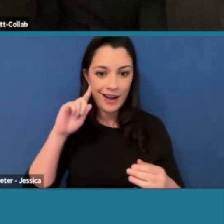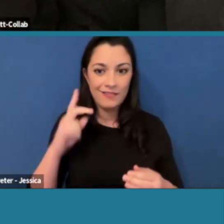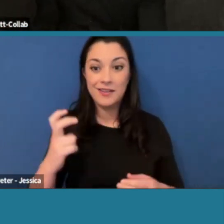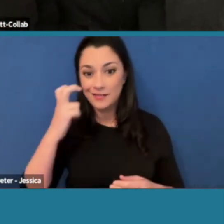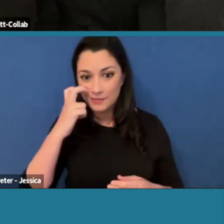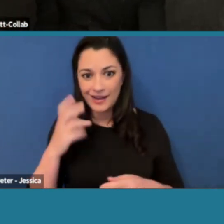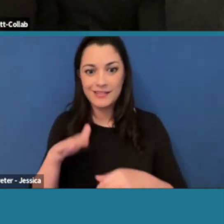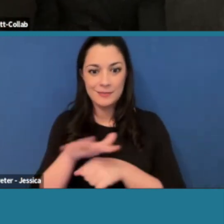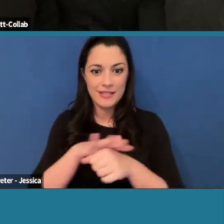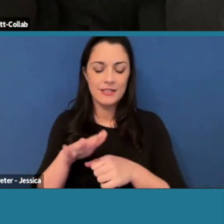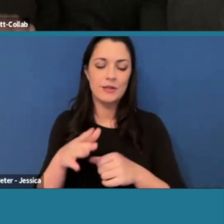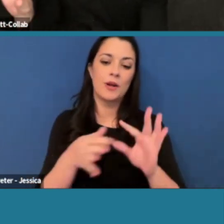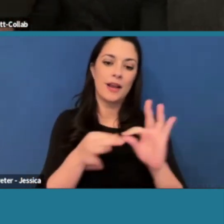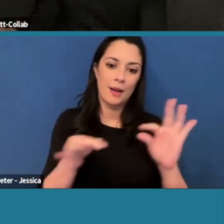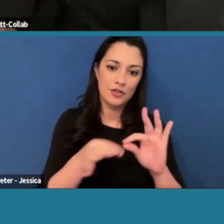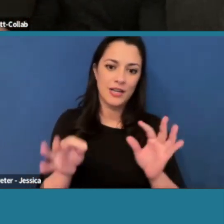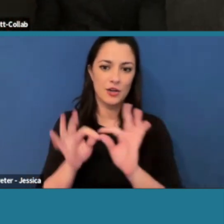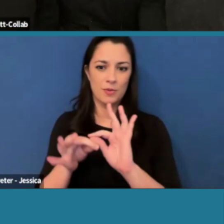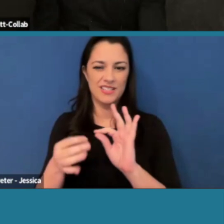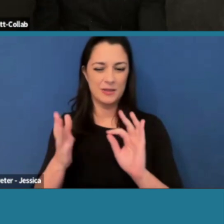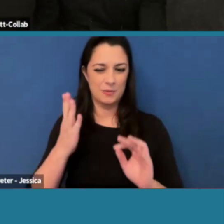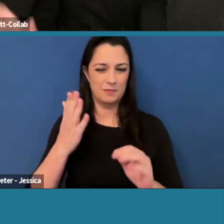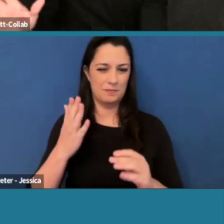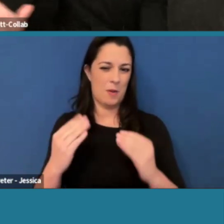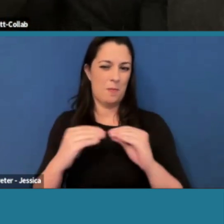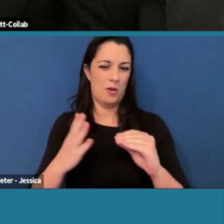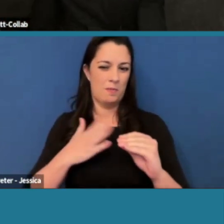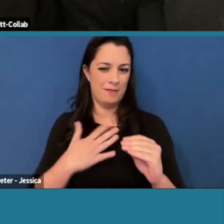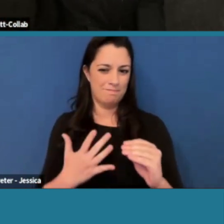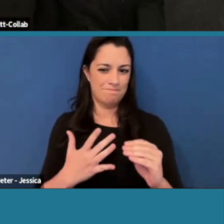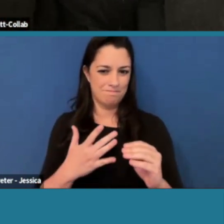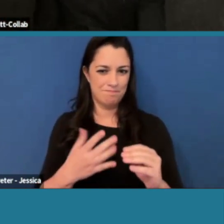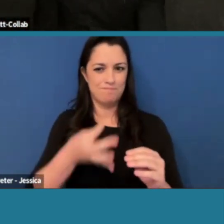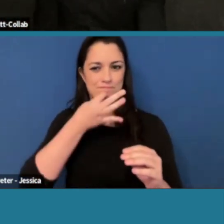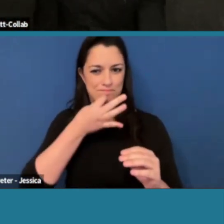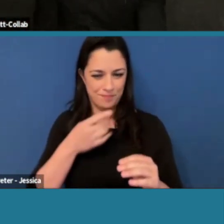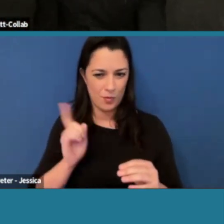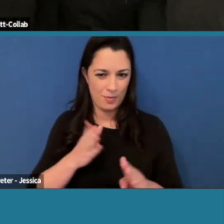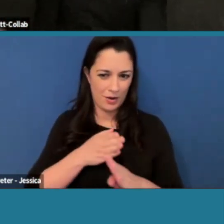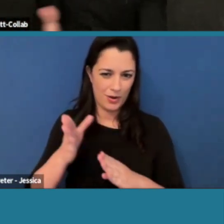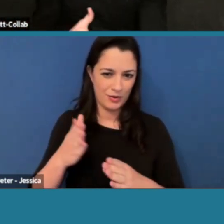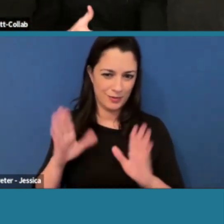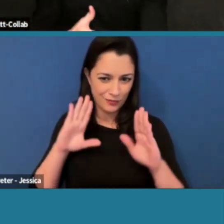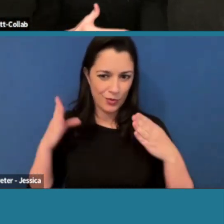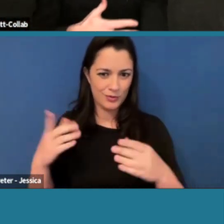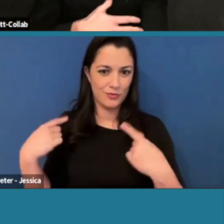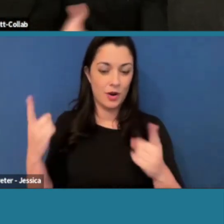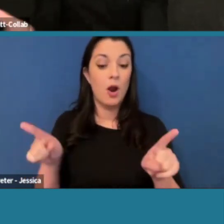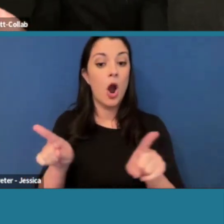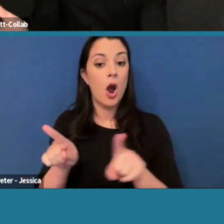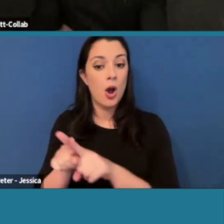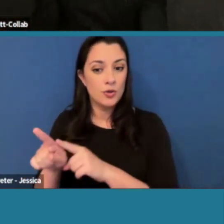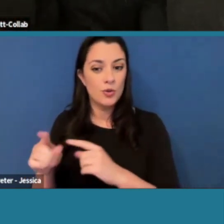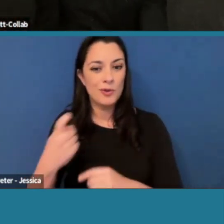Access, when it comes to captioning and interpreting, that's more my forte and where my career has been focused. Also, more recently, my consulting has